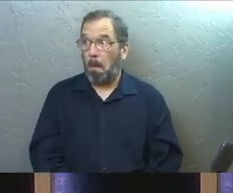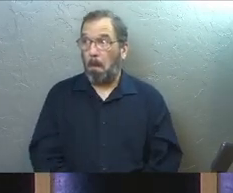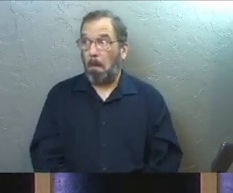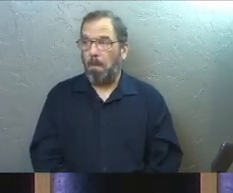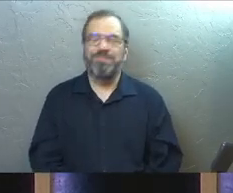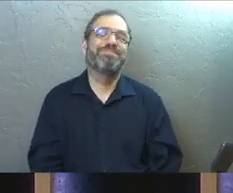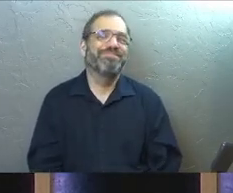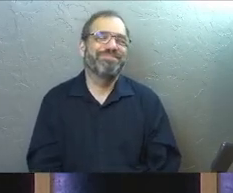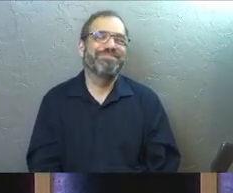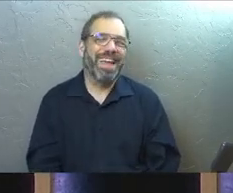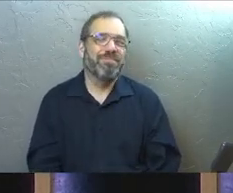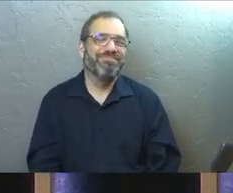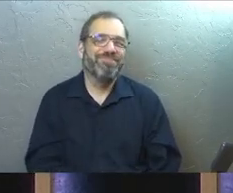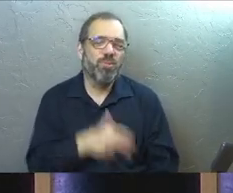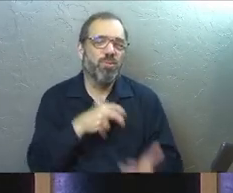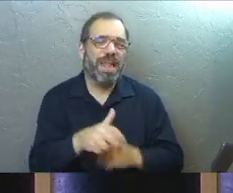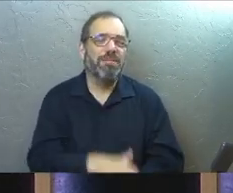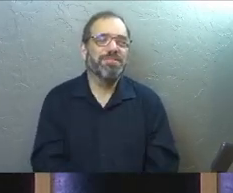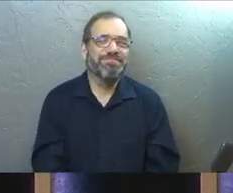Yes, you did.